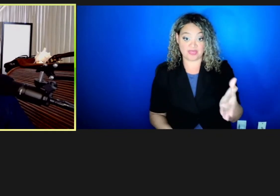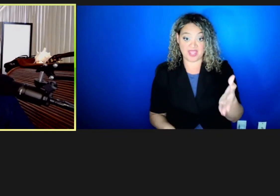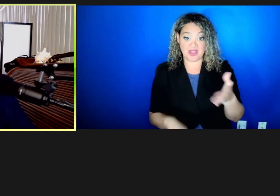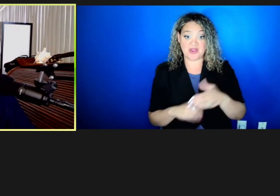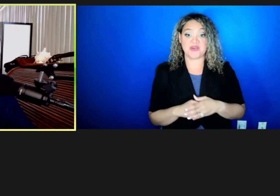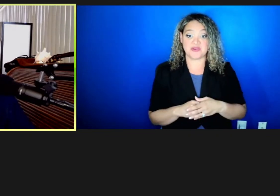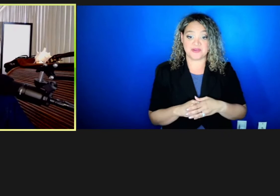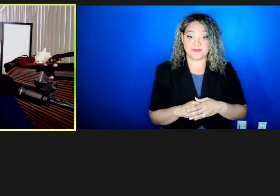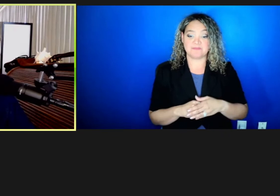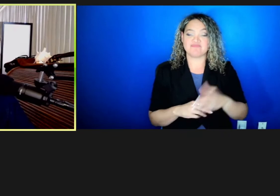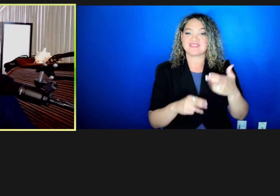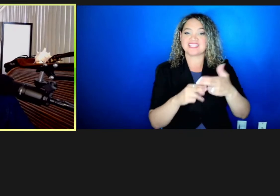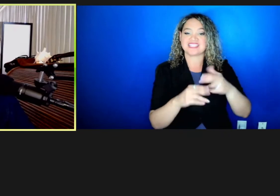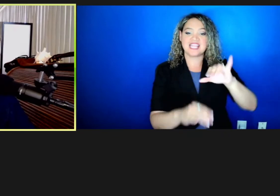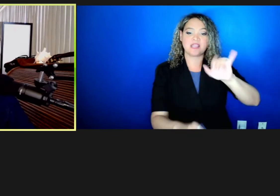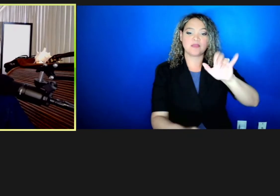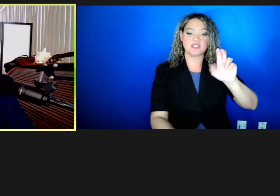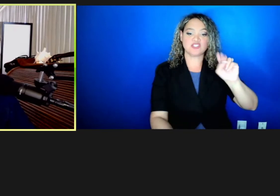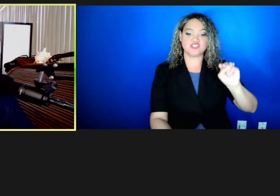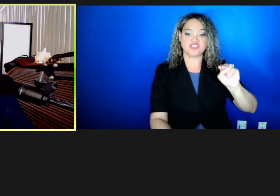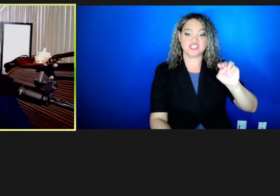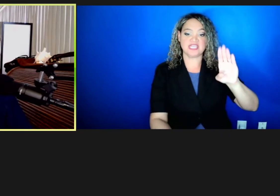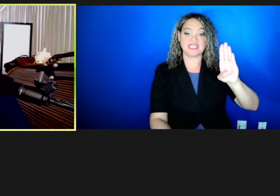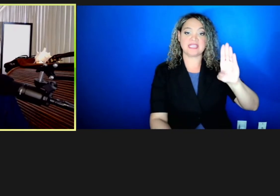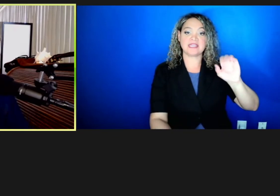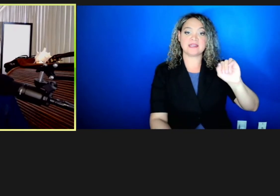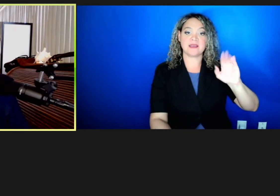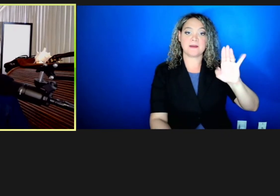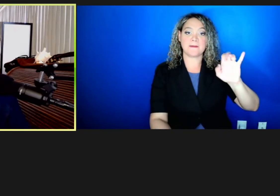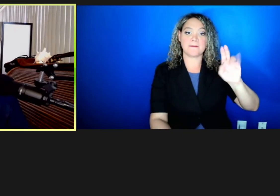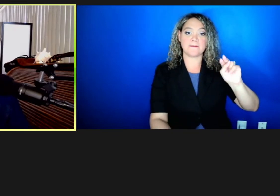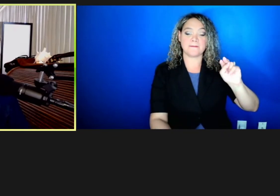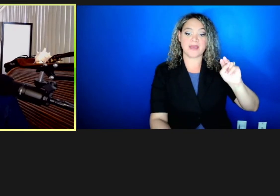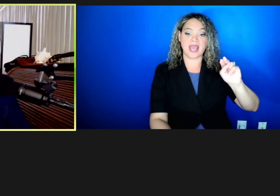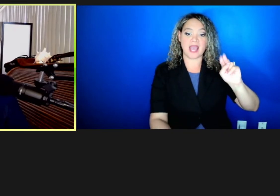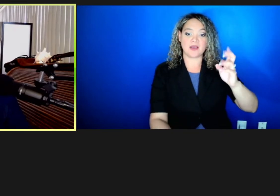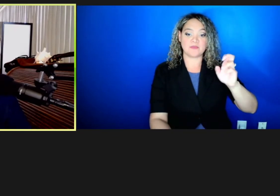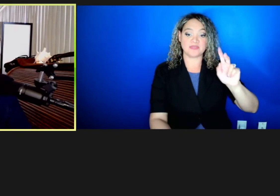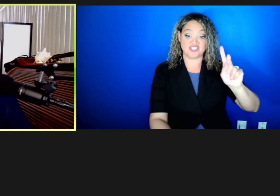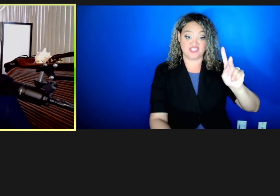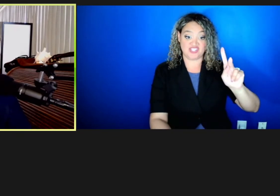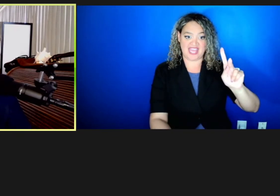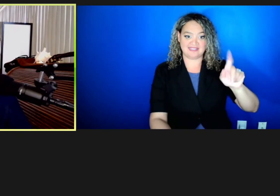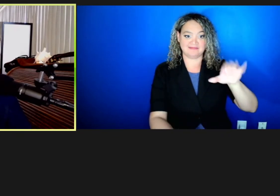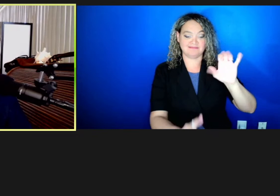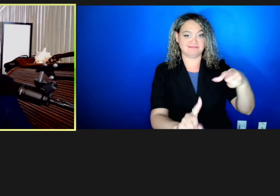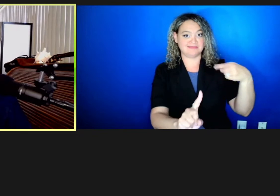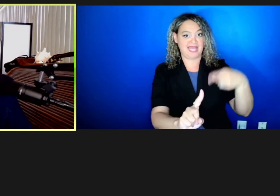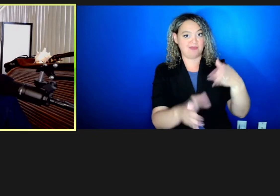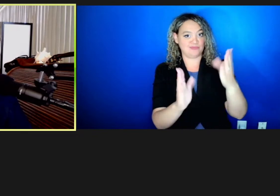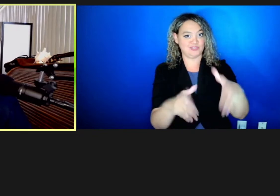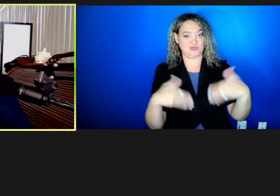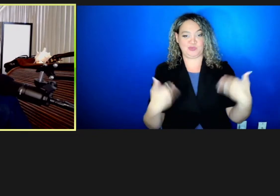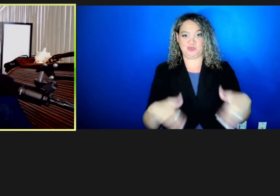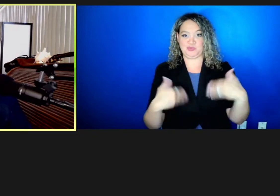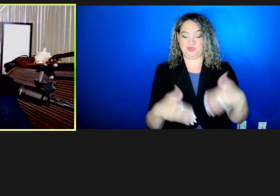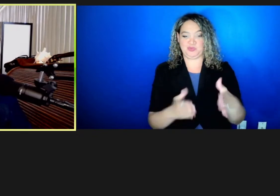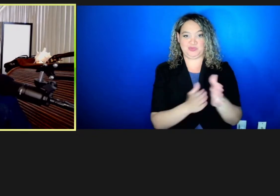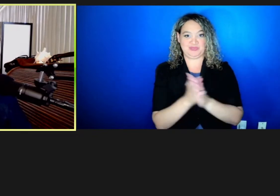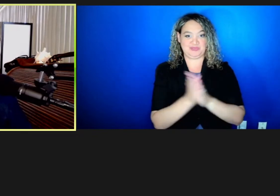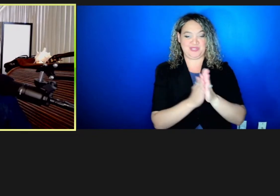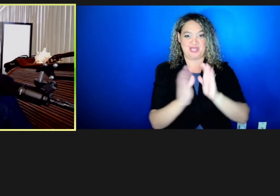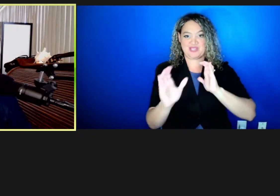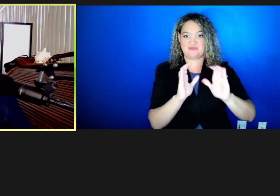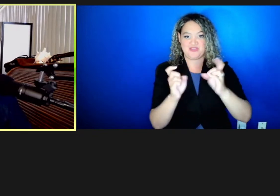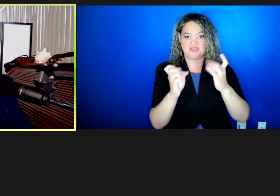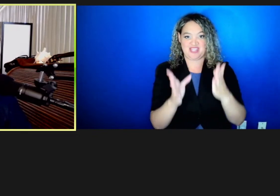Center was Jean Babinchek, a vivacious communication instructor who was blind. At the end